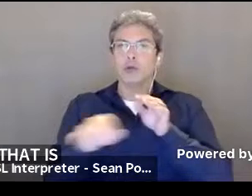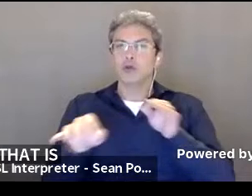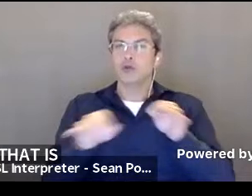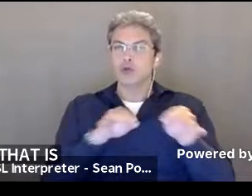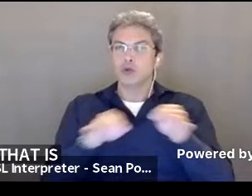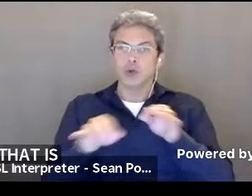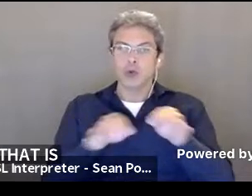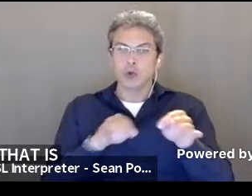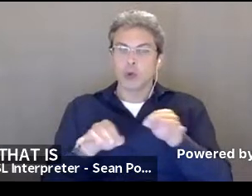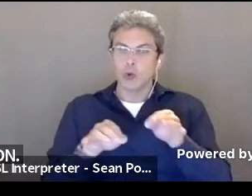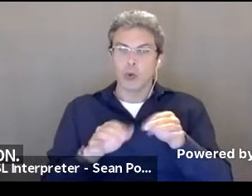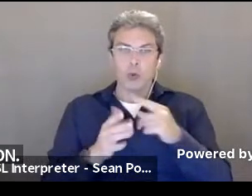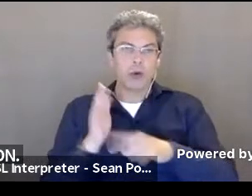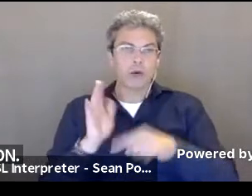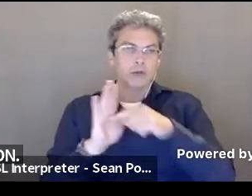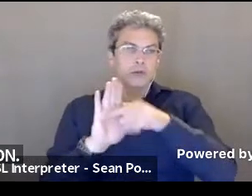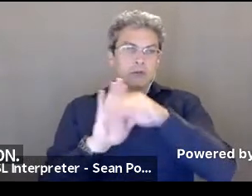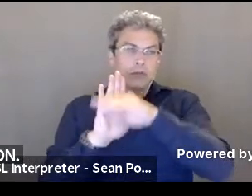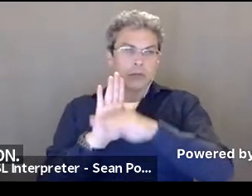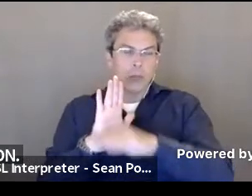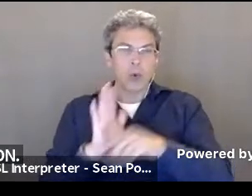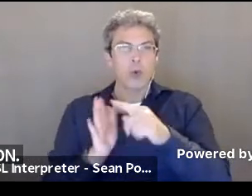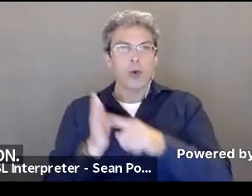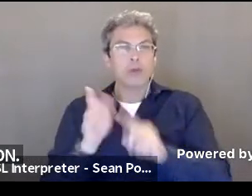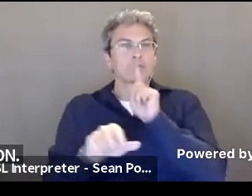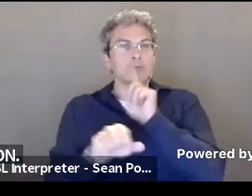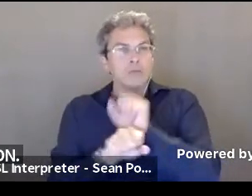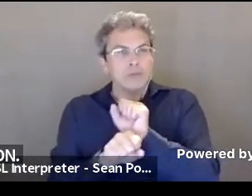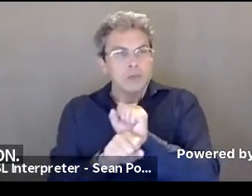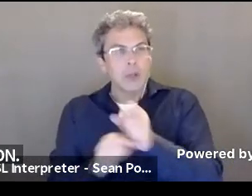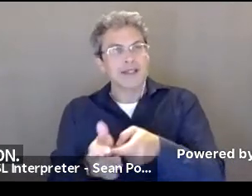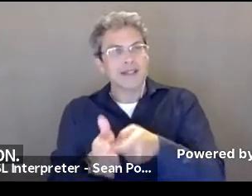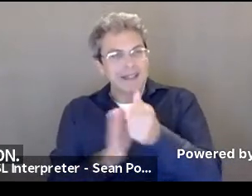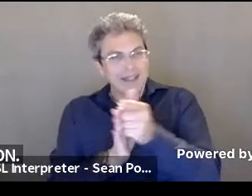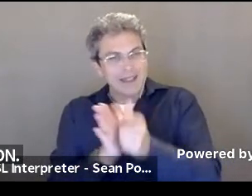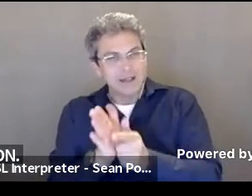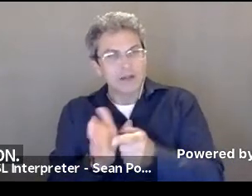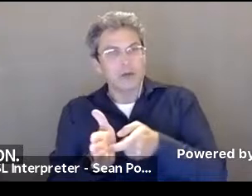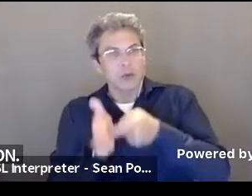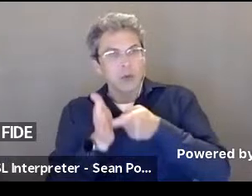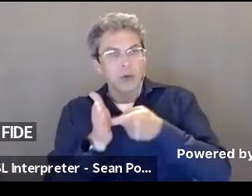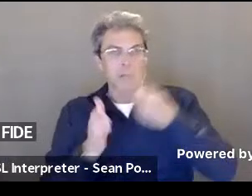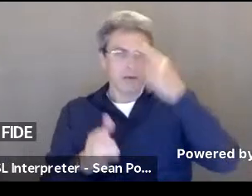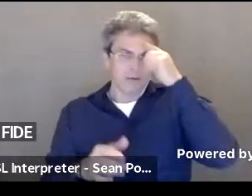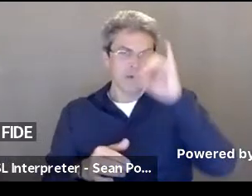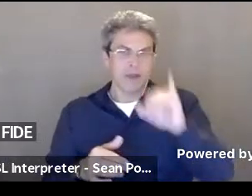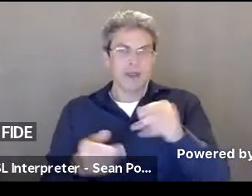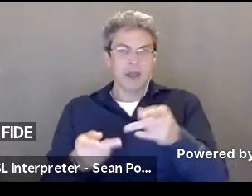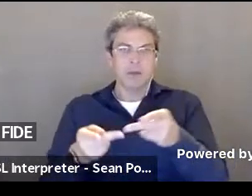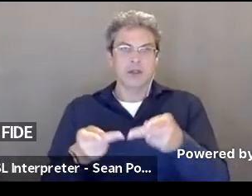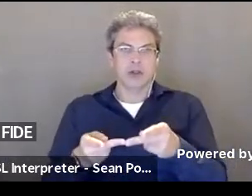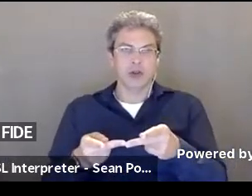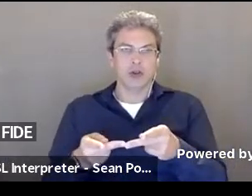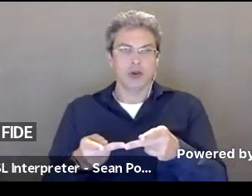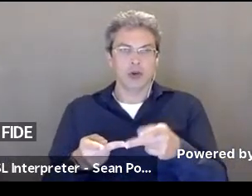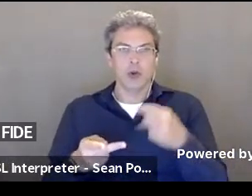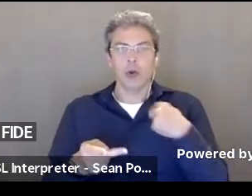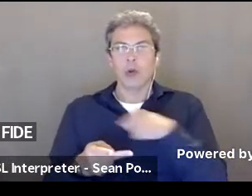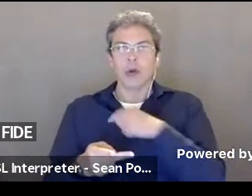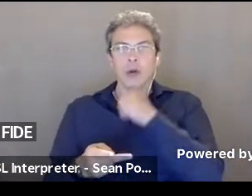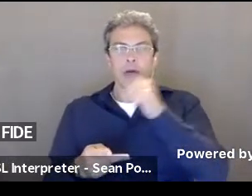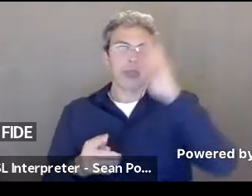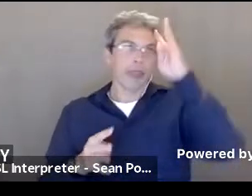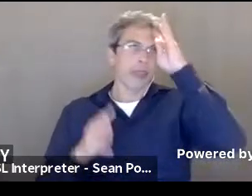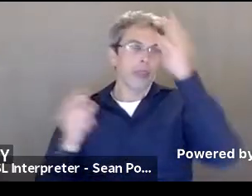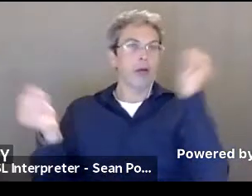fide requirements of that job? So we're simply not layering on any barriers. So we're trying to be